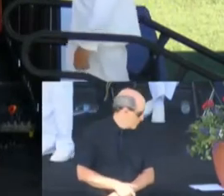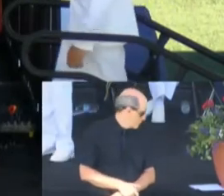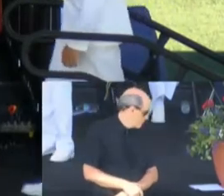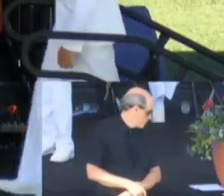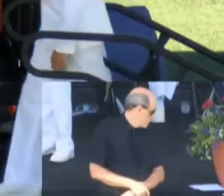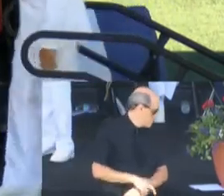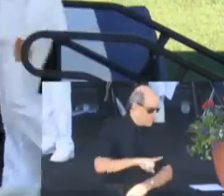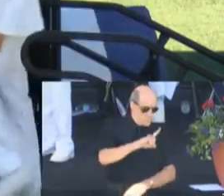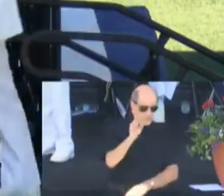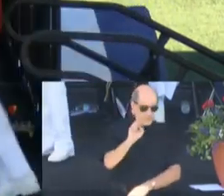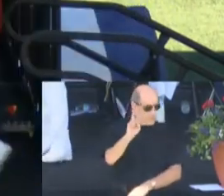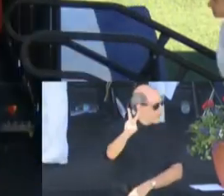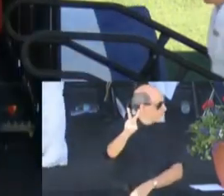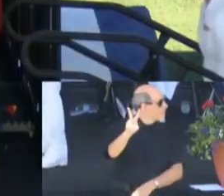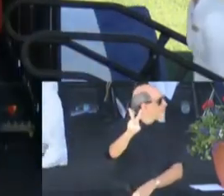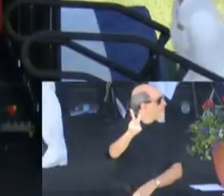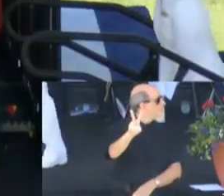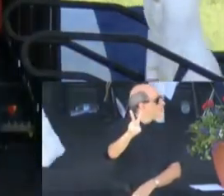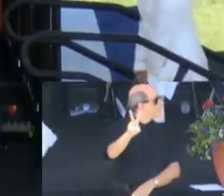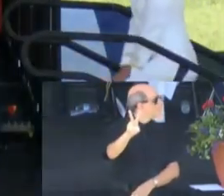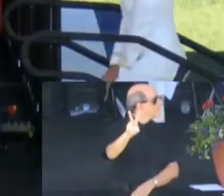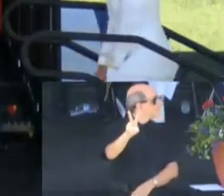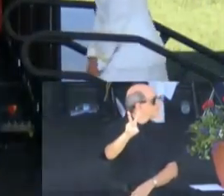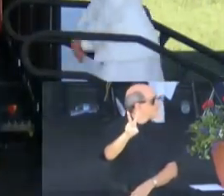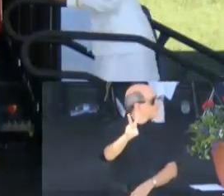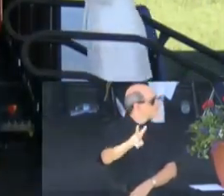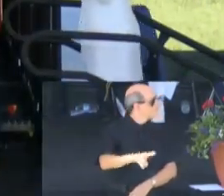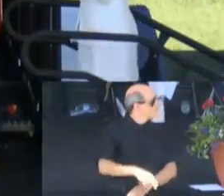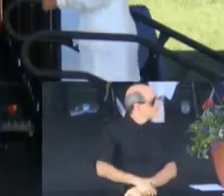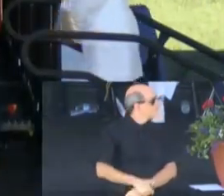Zev Joseph Lustgarten.